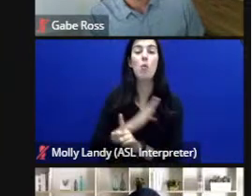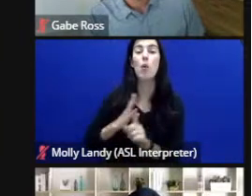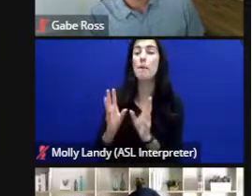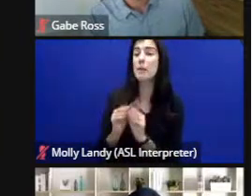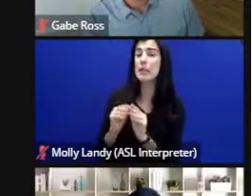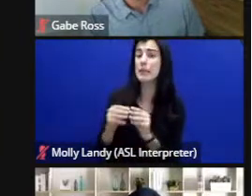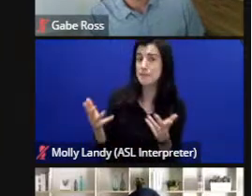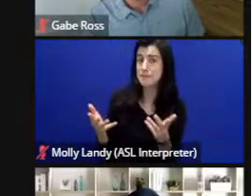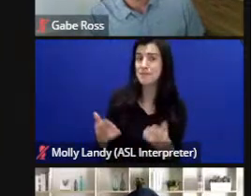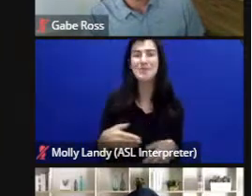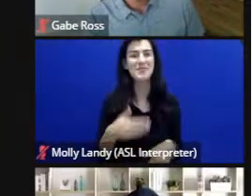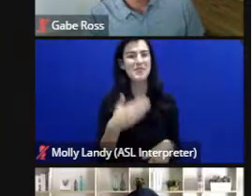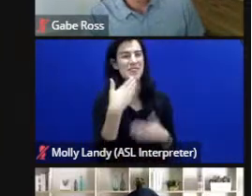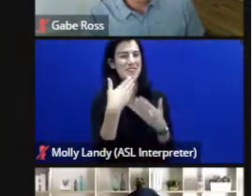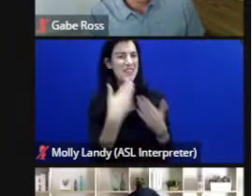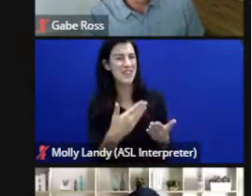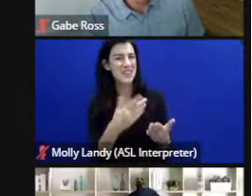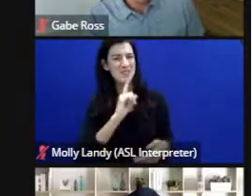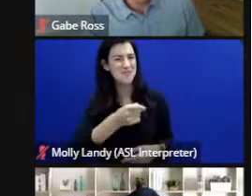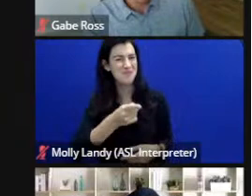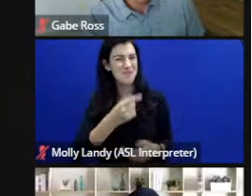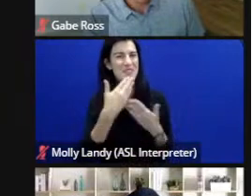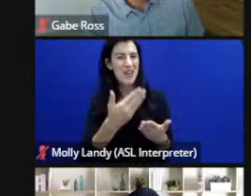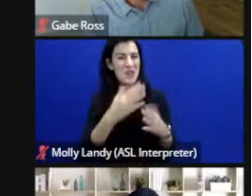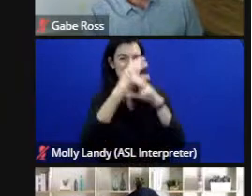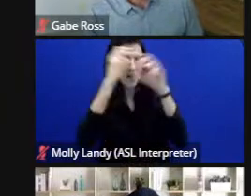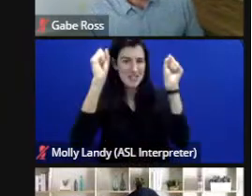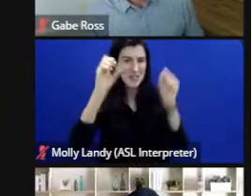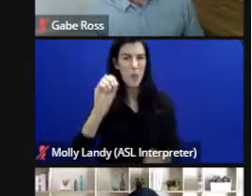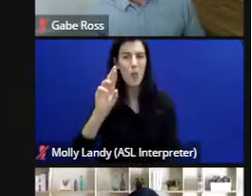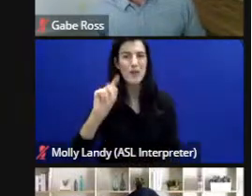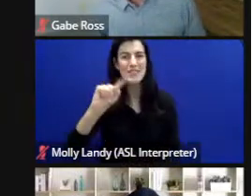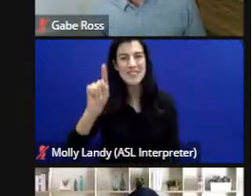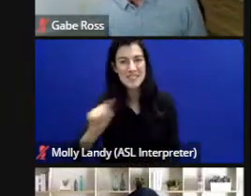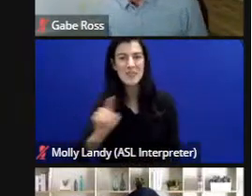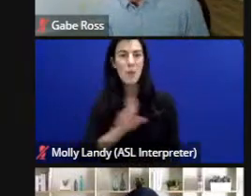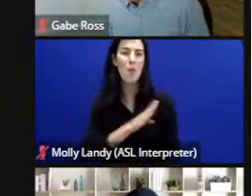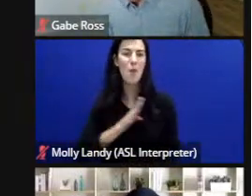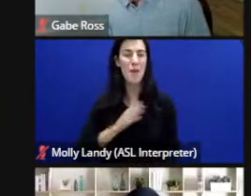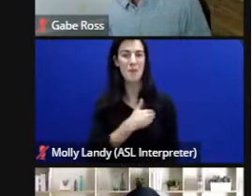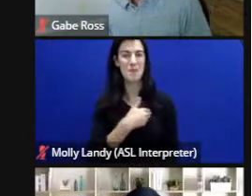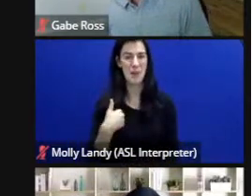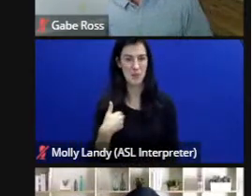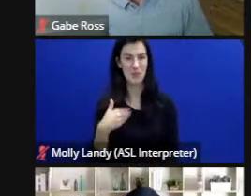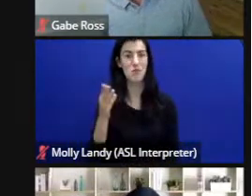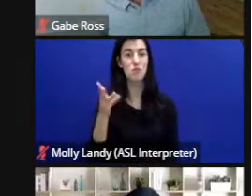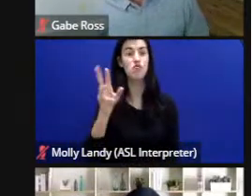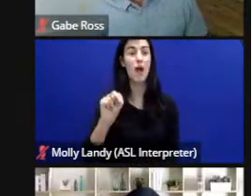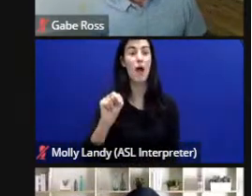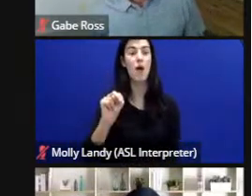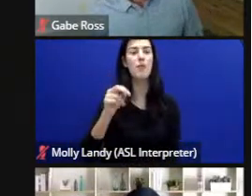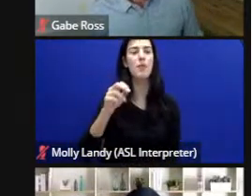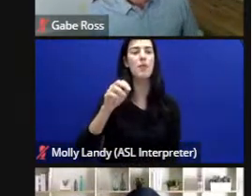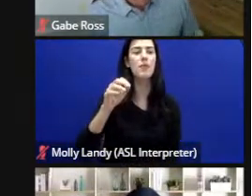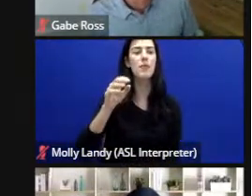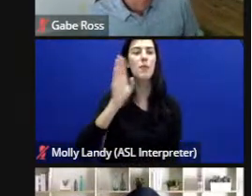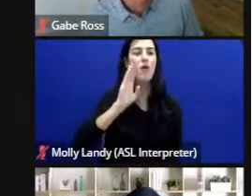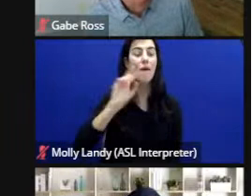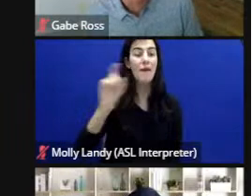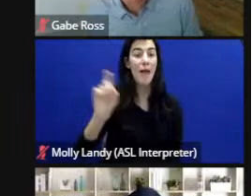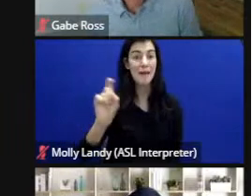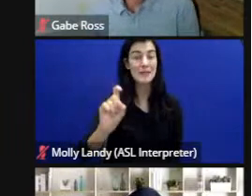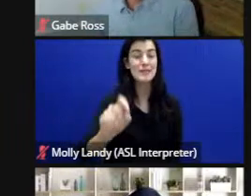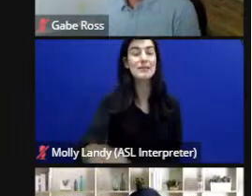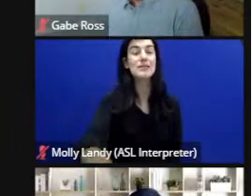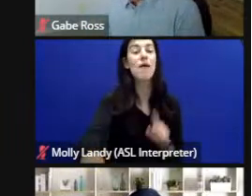Absolutely. Thank you, President Ortiz, members of the board. The Brown Act, as you're all aware, is the provision of